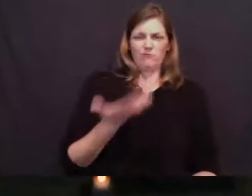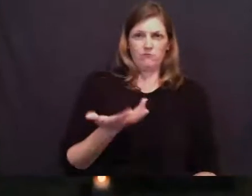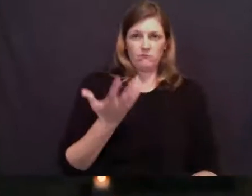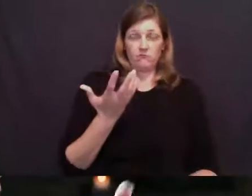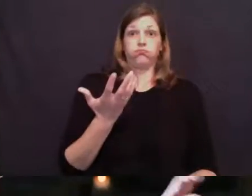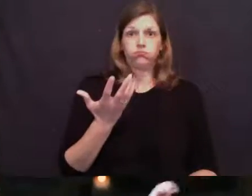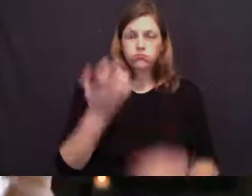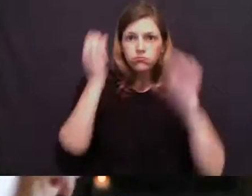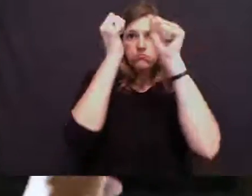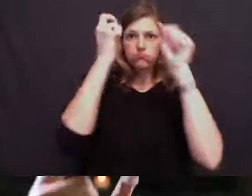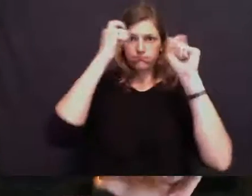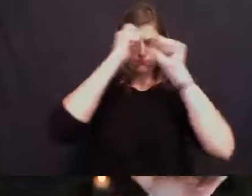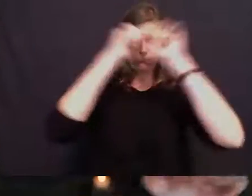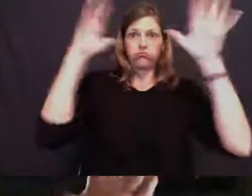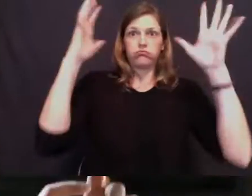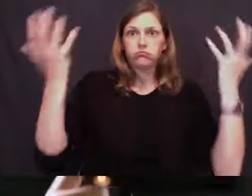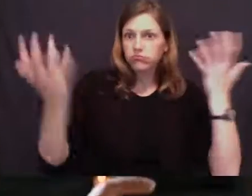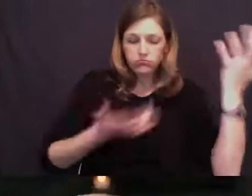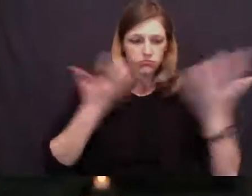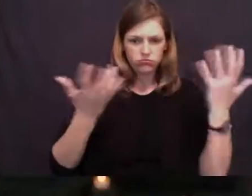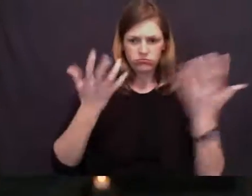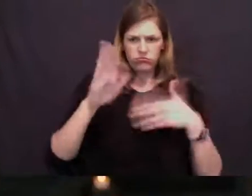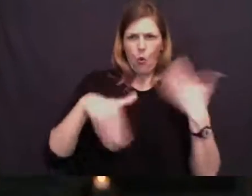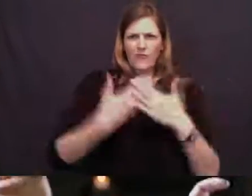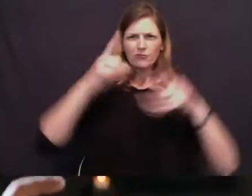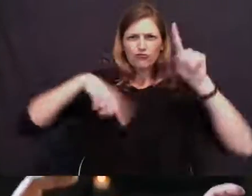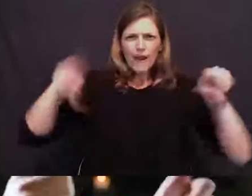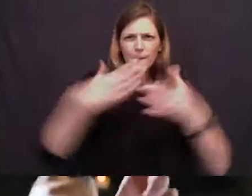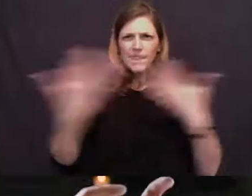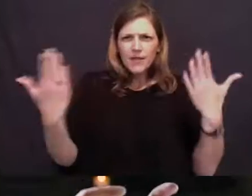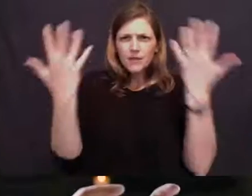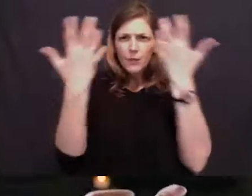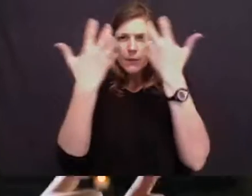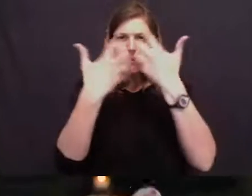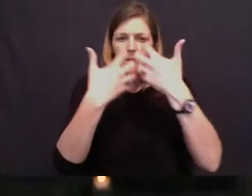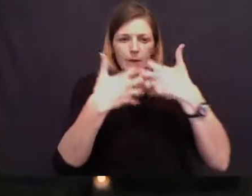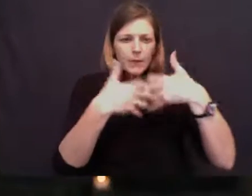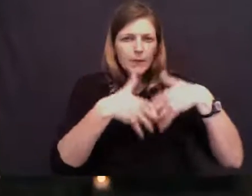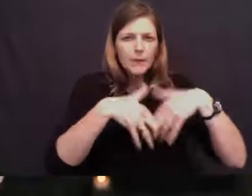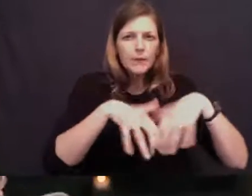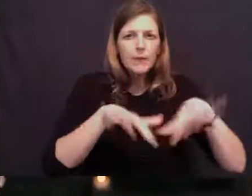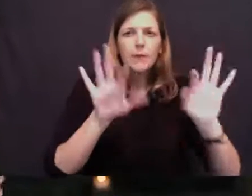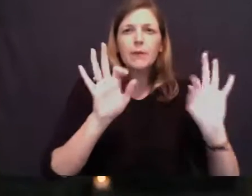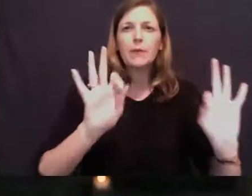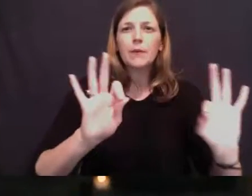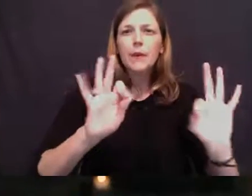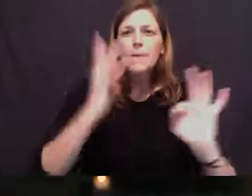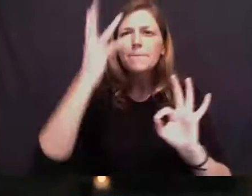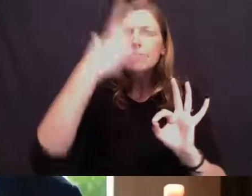to me that all of these random things that he was doing would fit together to create a beautiful